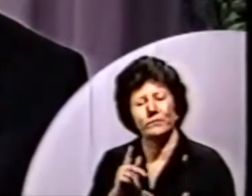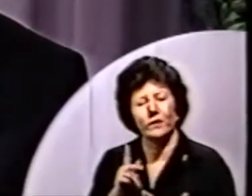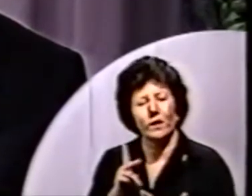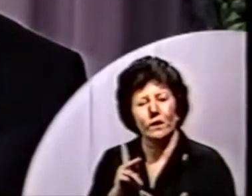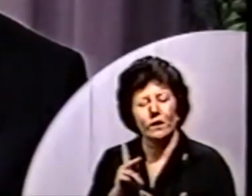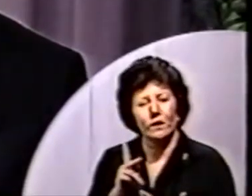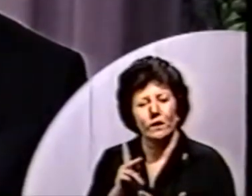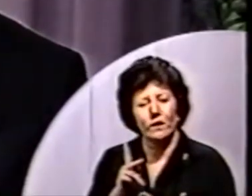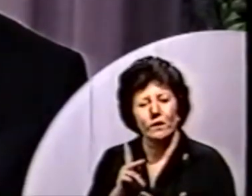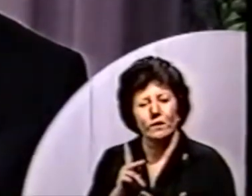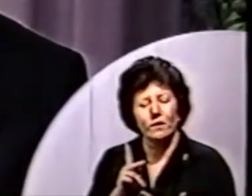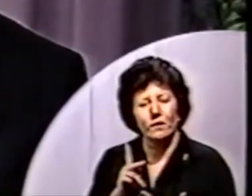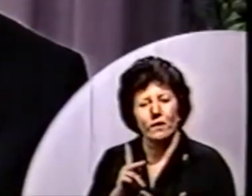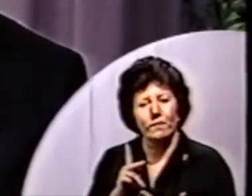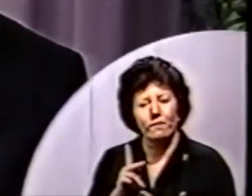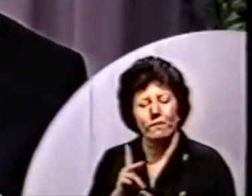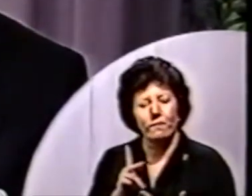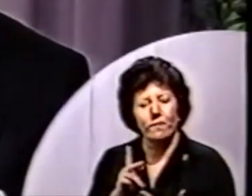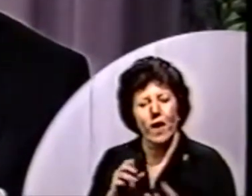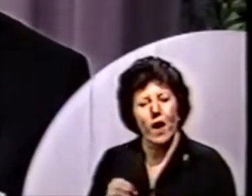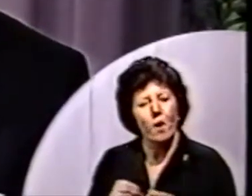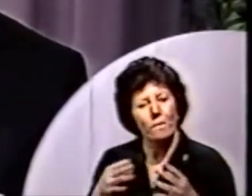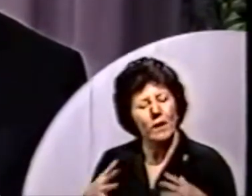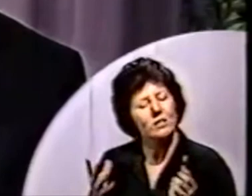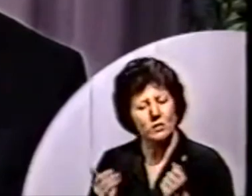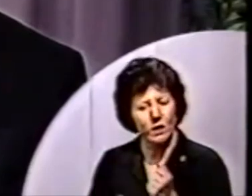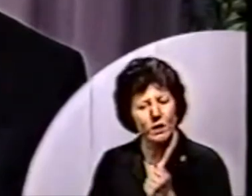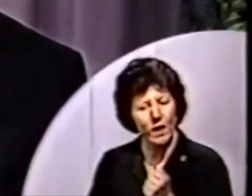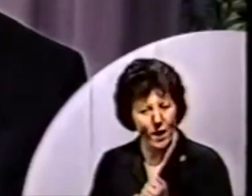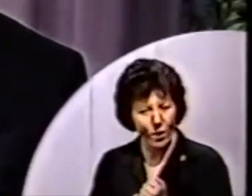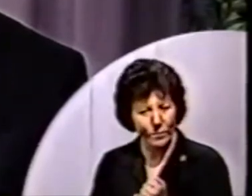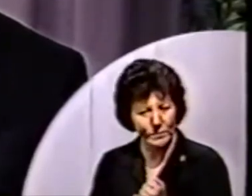AVEG has come up with a combination vaccine,